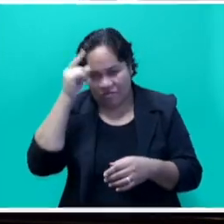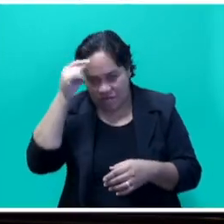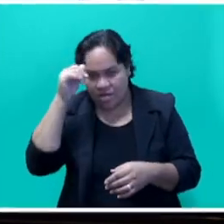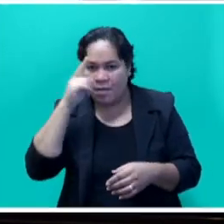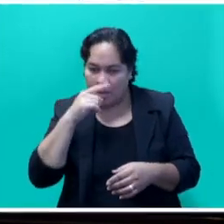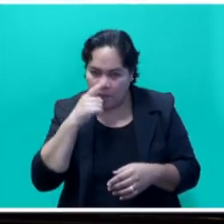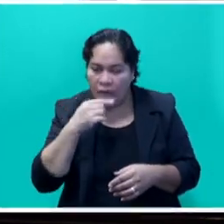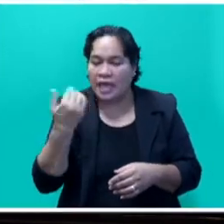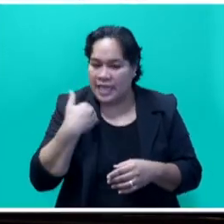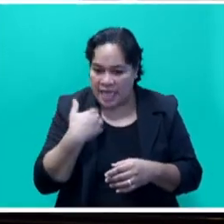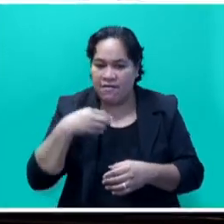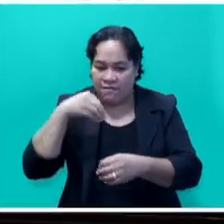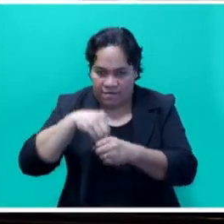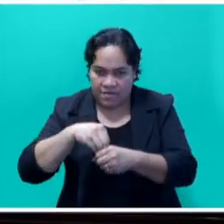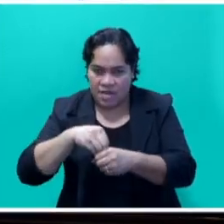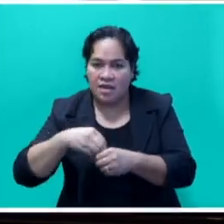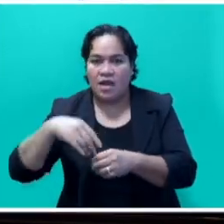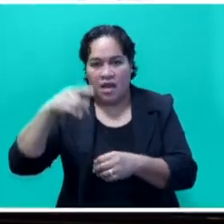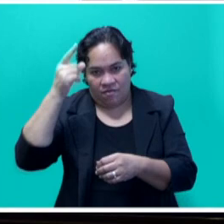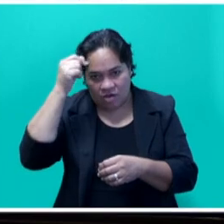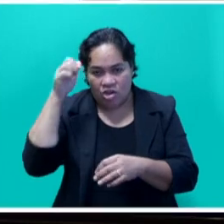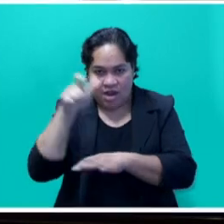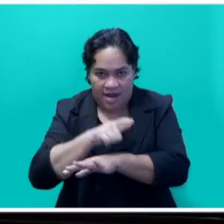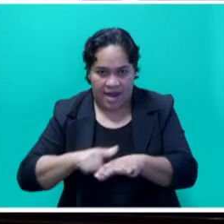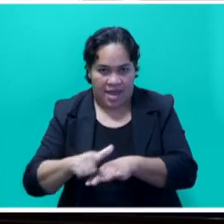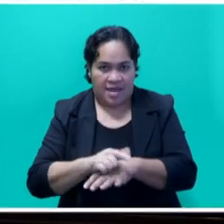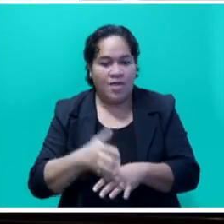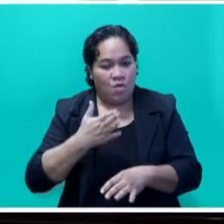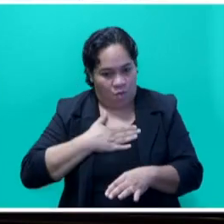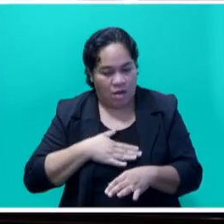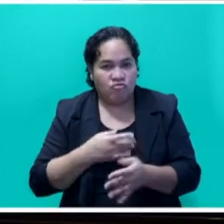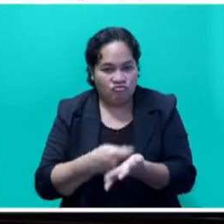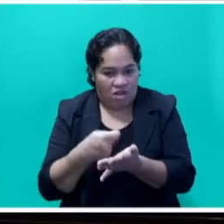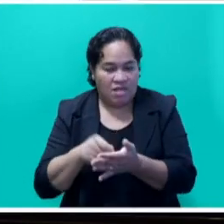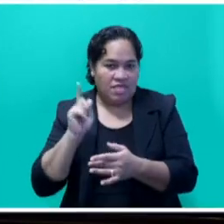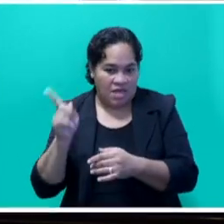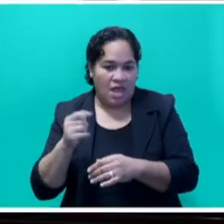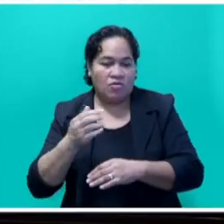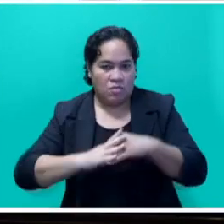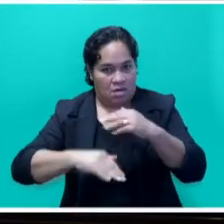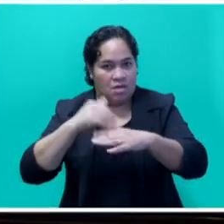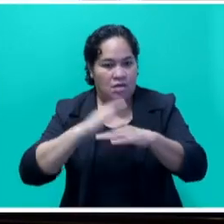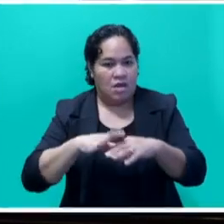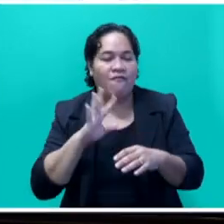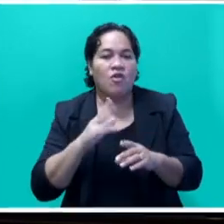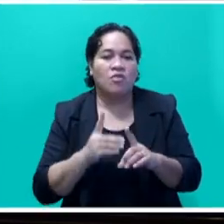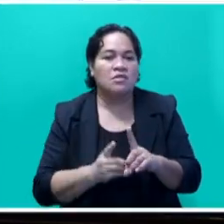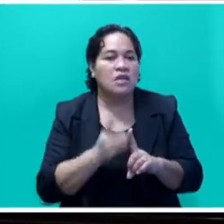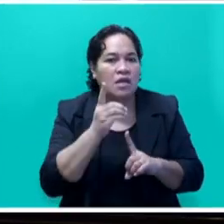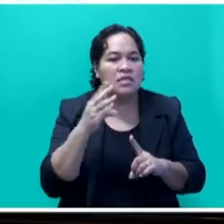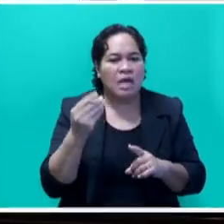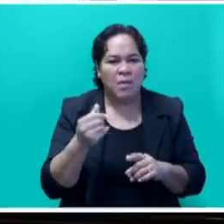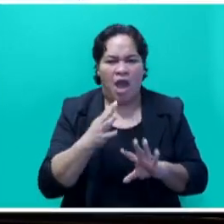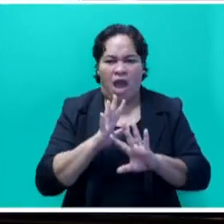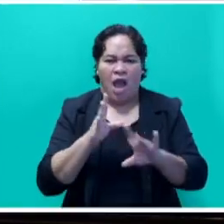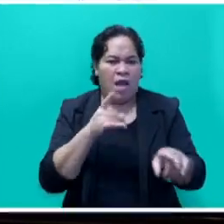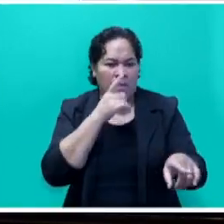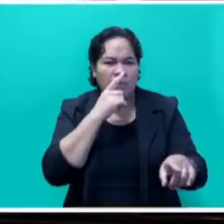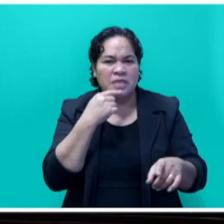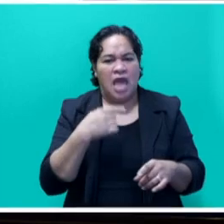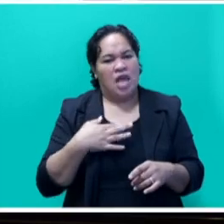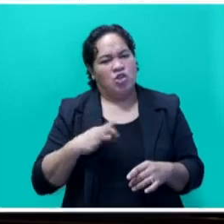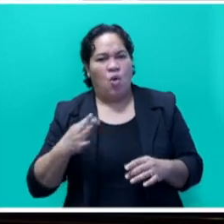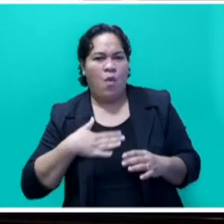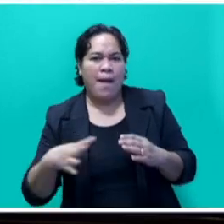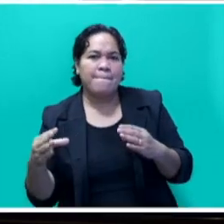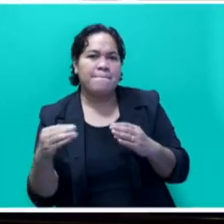Itauke land, who are Itauke people. People who want to get into development. Honorable Gavoka said, we don't want banks. He comes from the